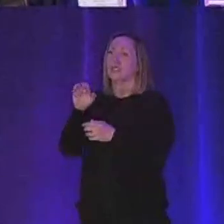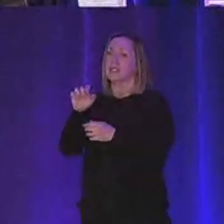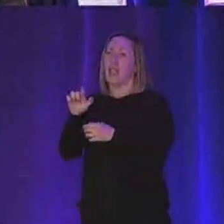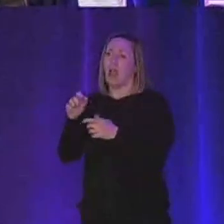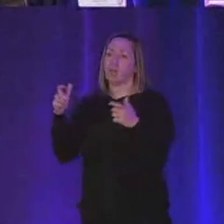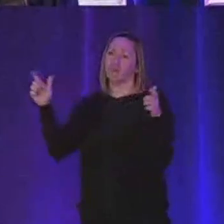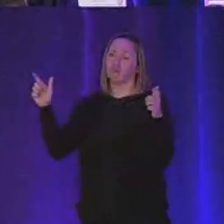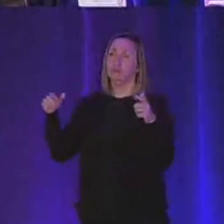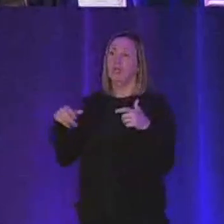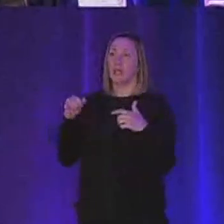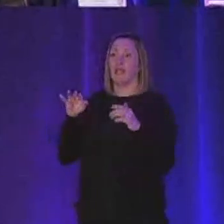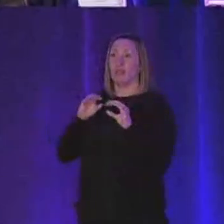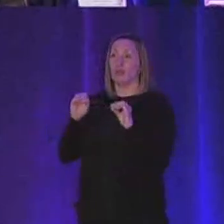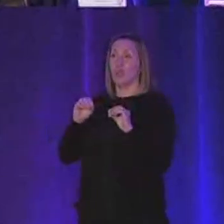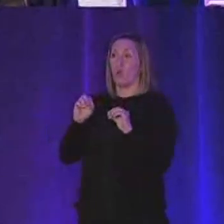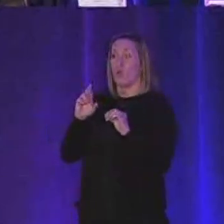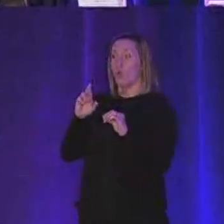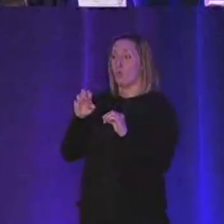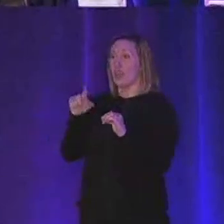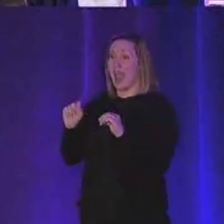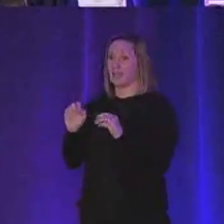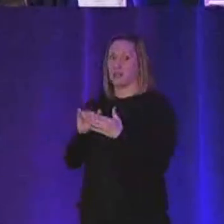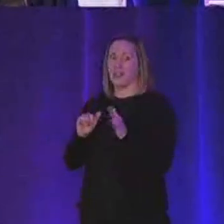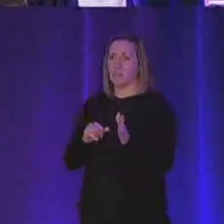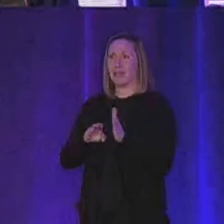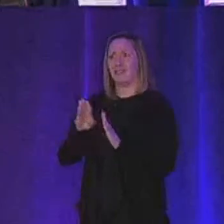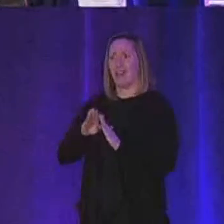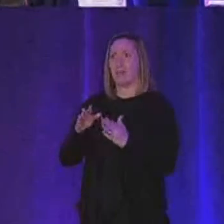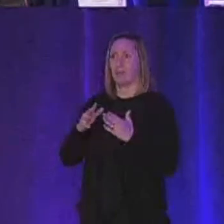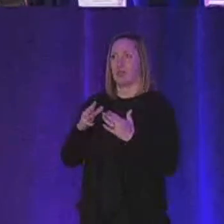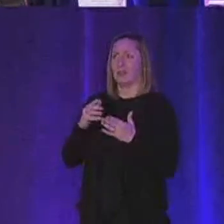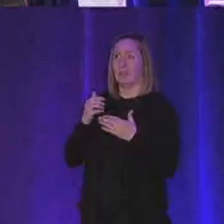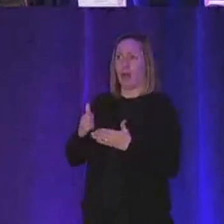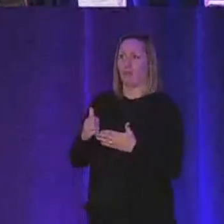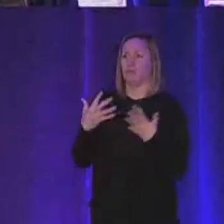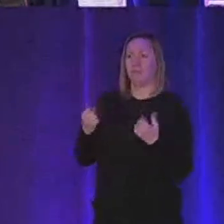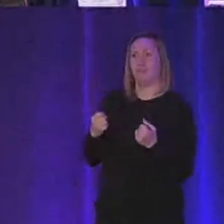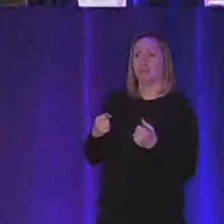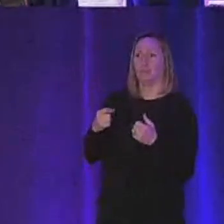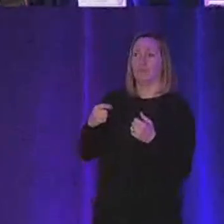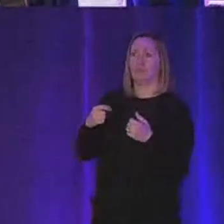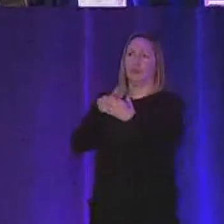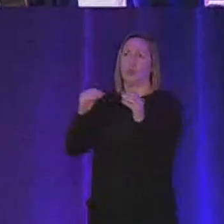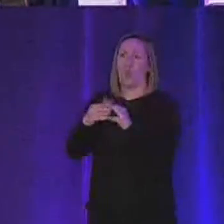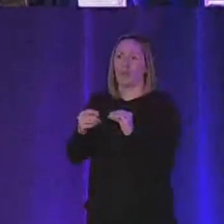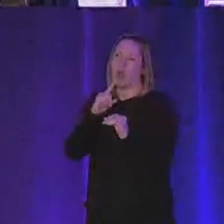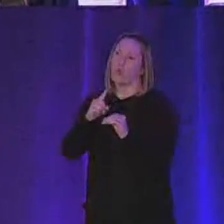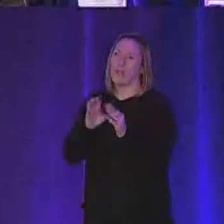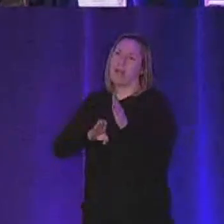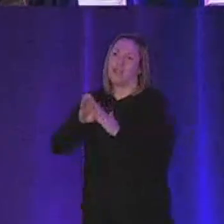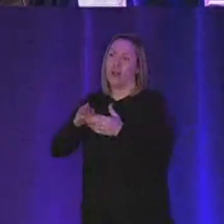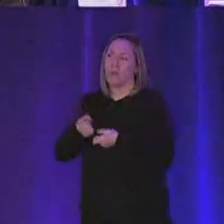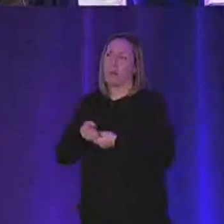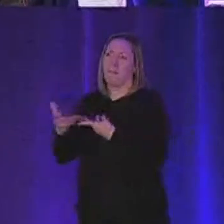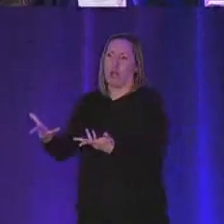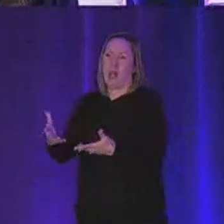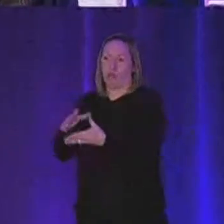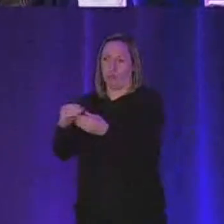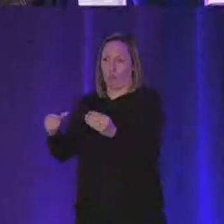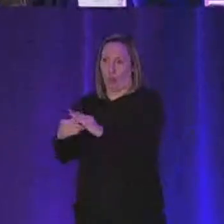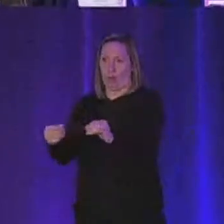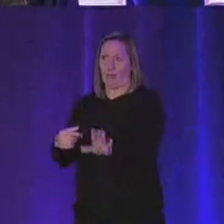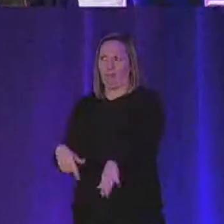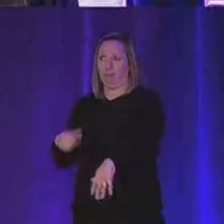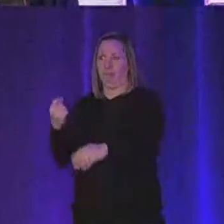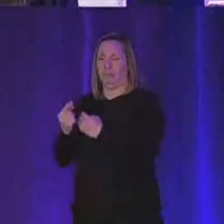If there was no React, this is my developer health story or my developer burnout story, really. Not ideal.